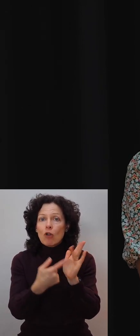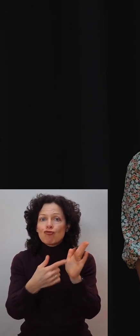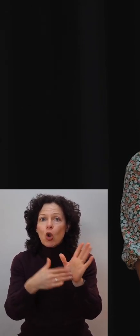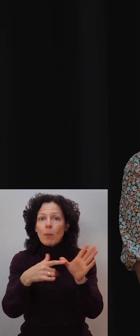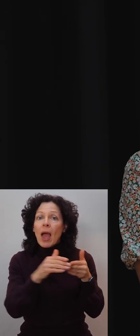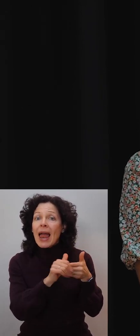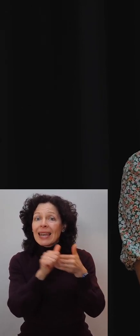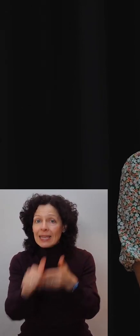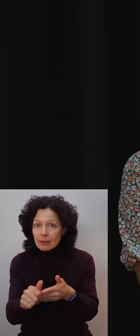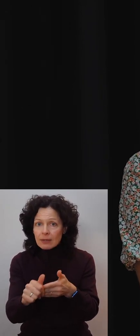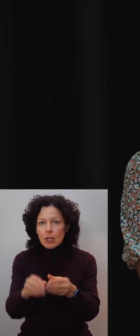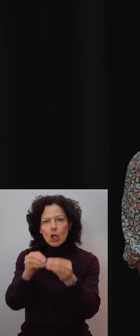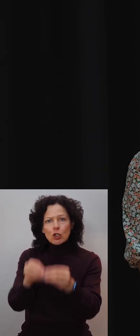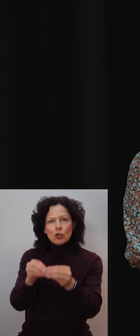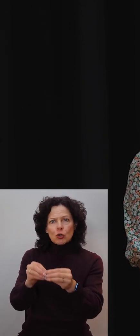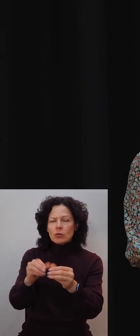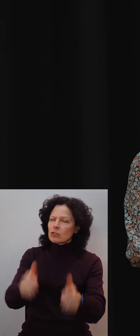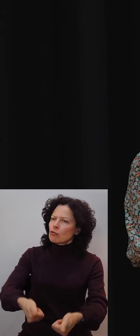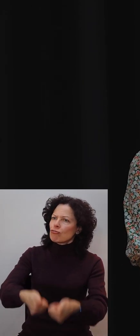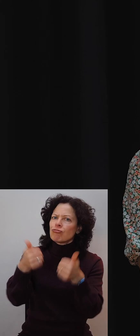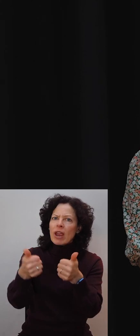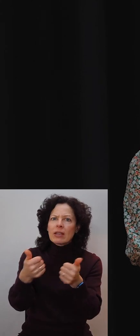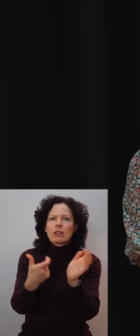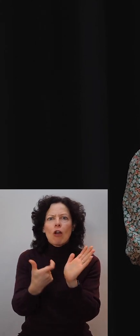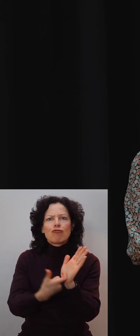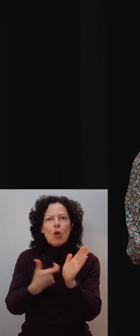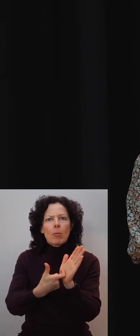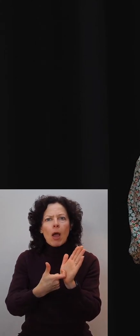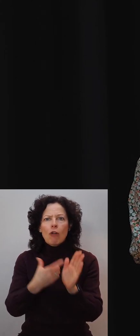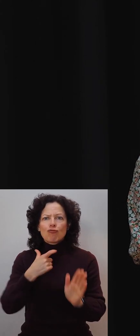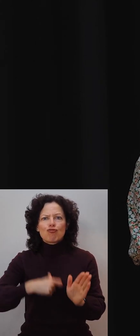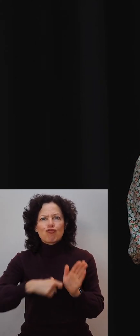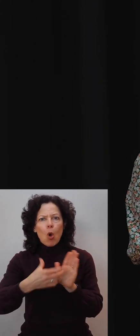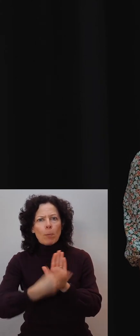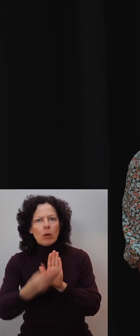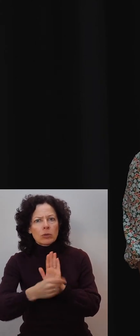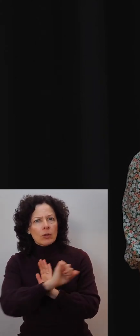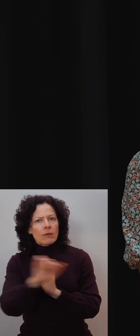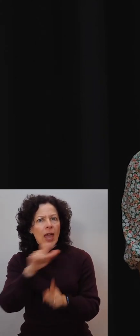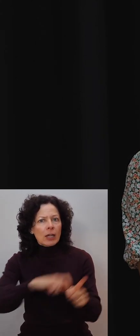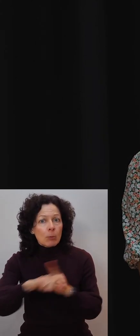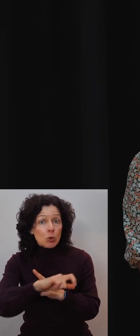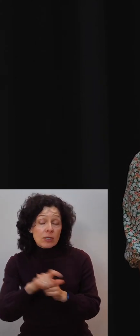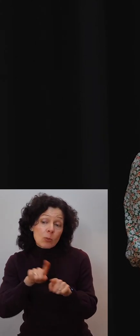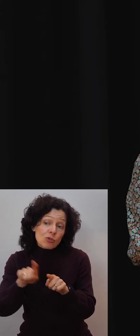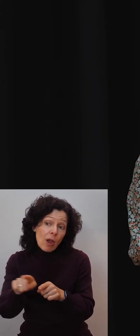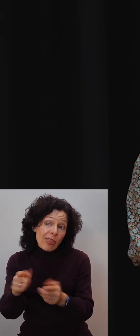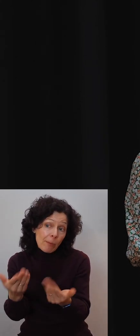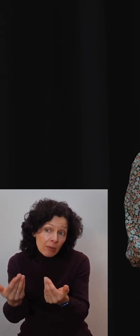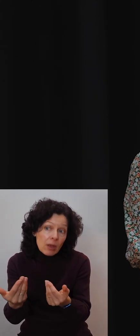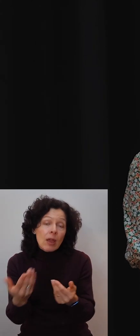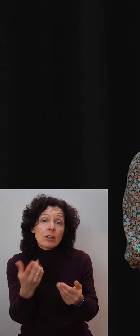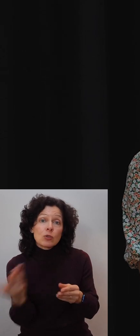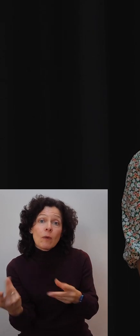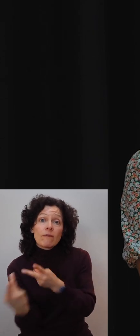of exhibiting being great Roma role models for their community. So we're trying to get them involved in things like going into schools where we know we have